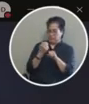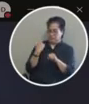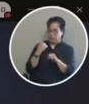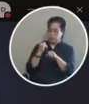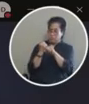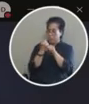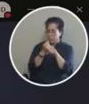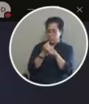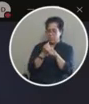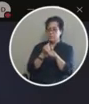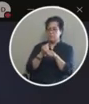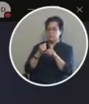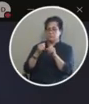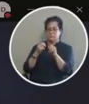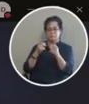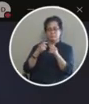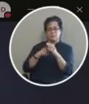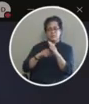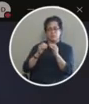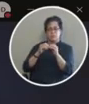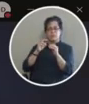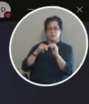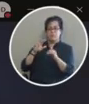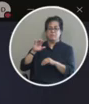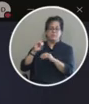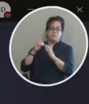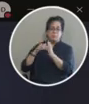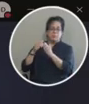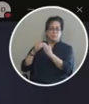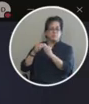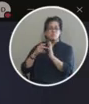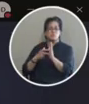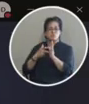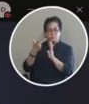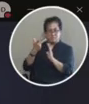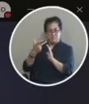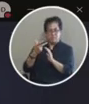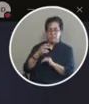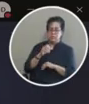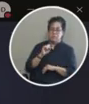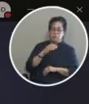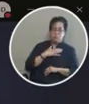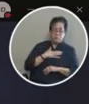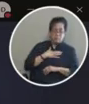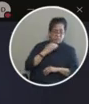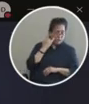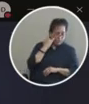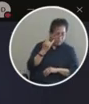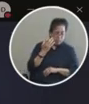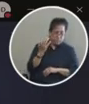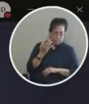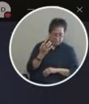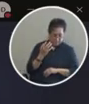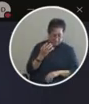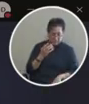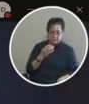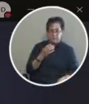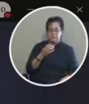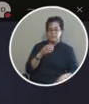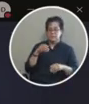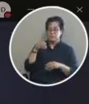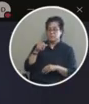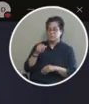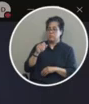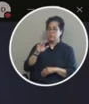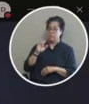ballpark would cost more than triple the original $50 million price tag. Now here's the solution. Instead of spending $500 million on a